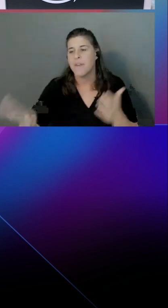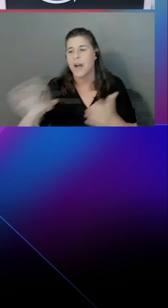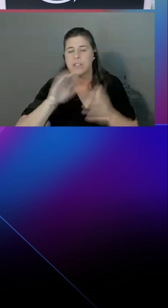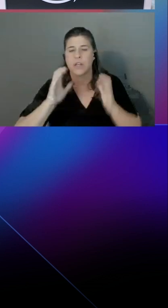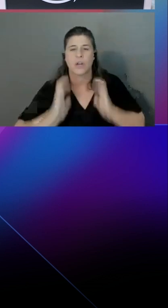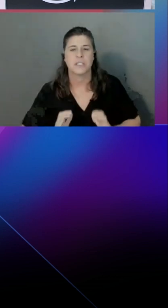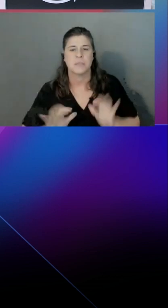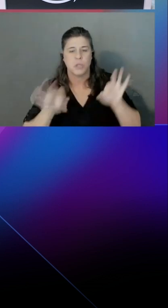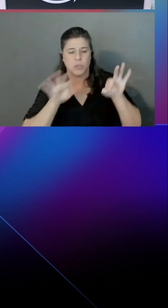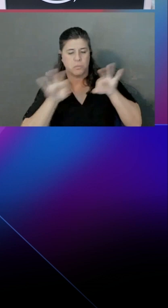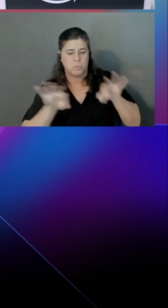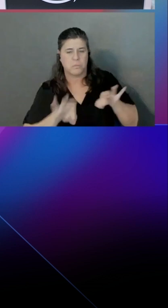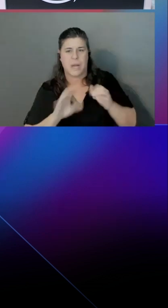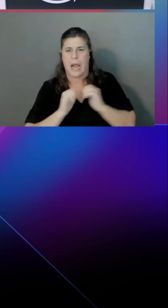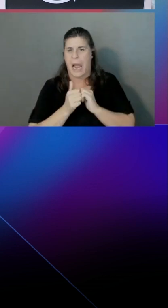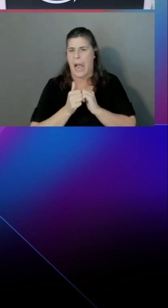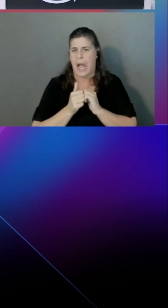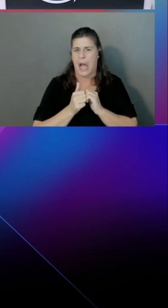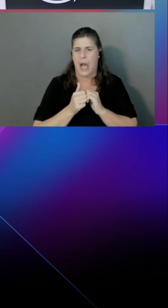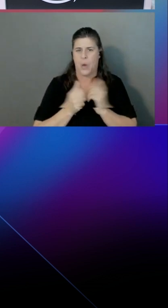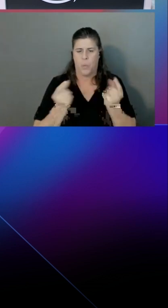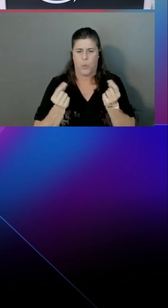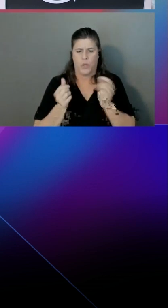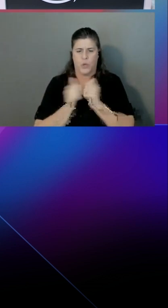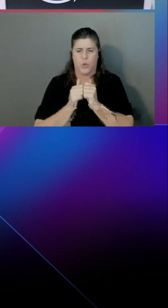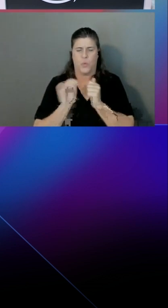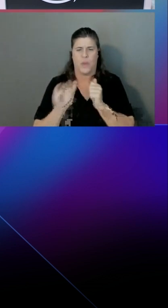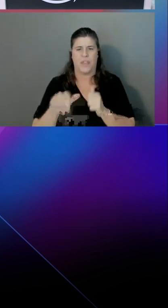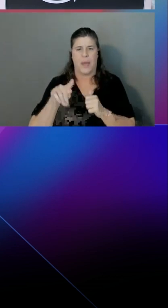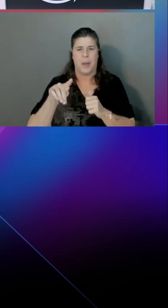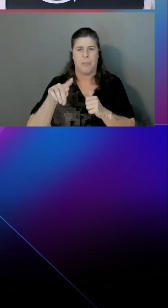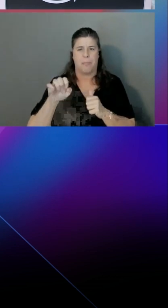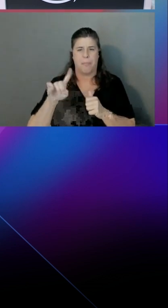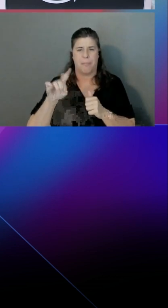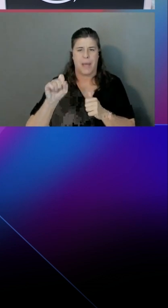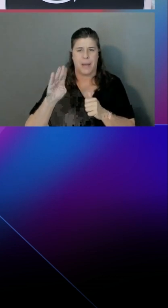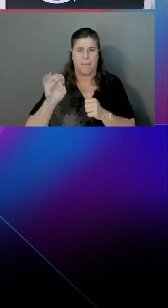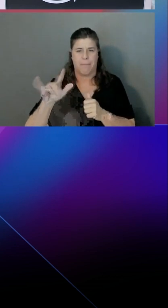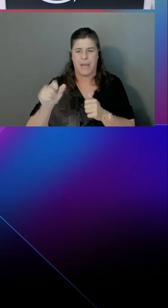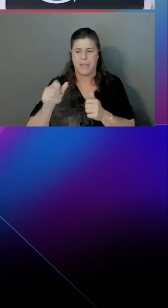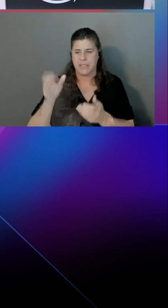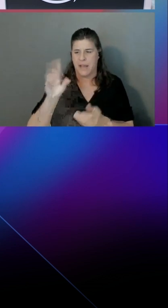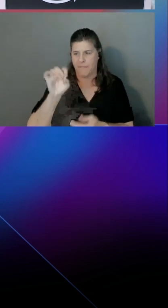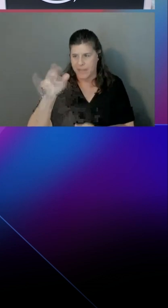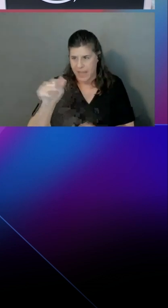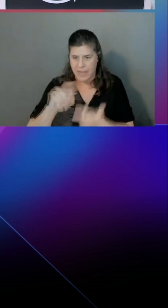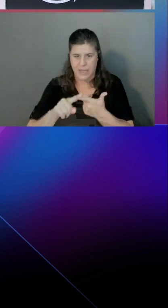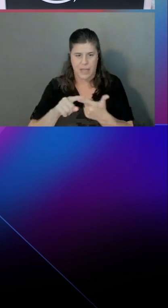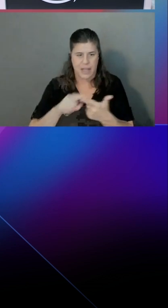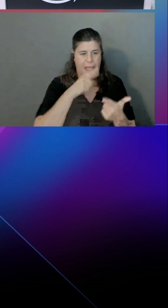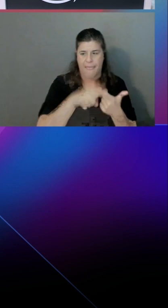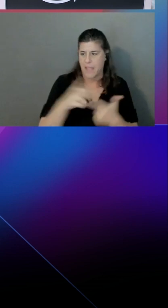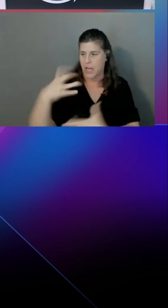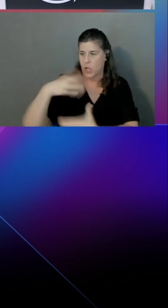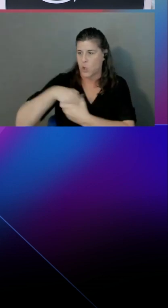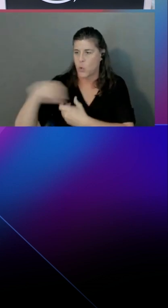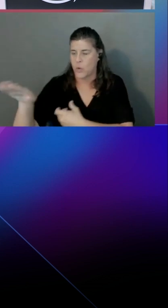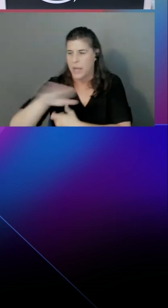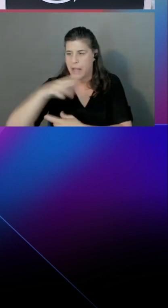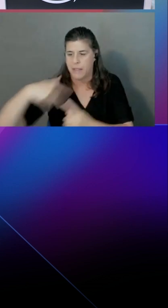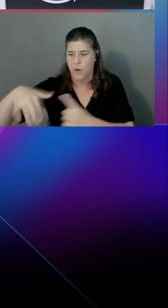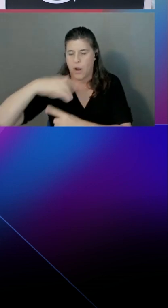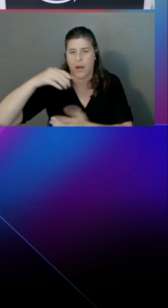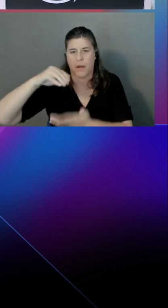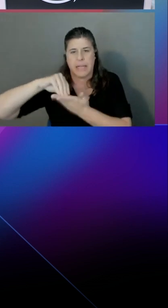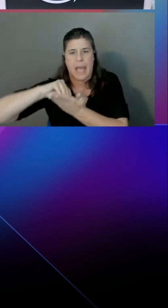to how do they ingest the petabytes of data that come from these test vehicles and get it into their environment, catalog it, and make